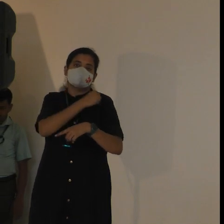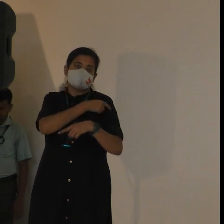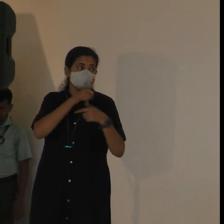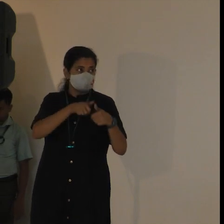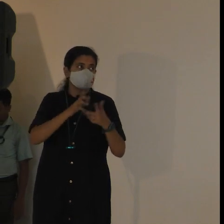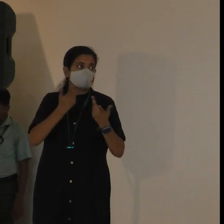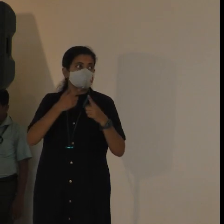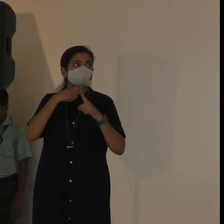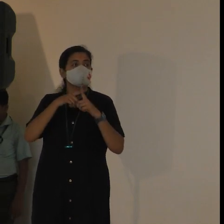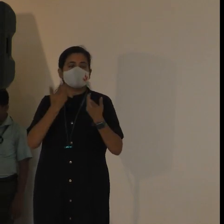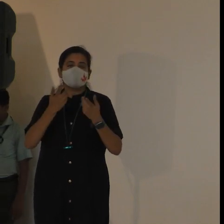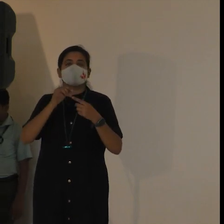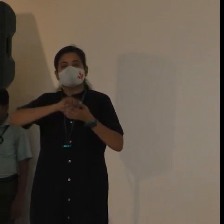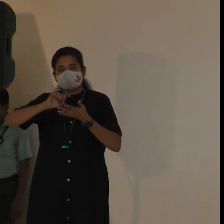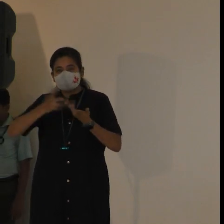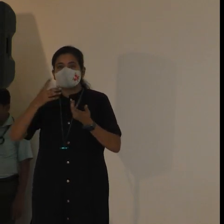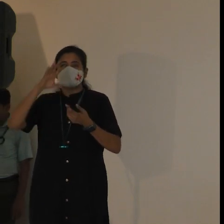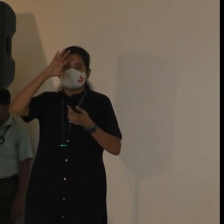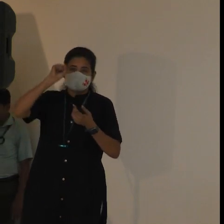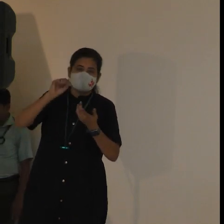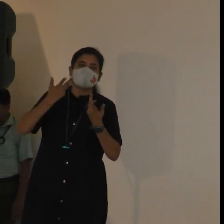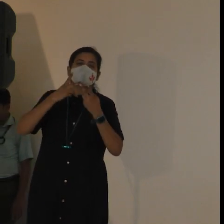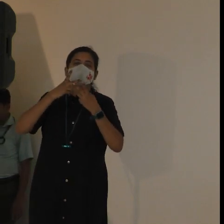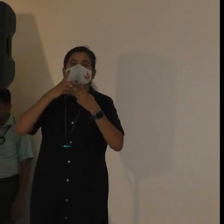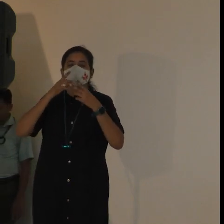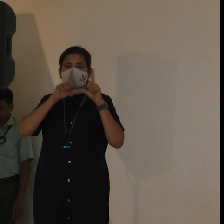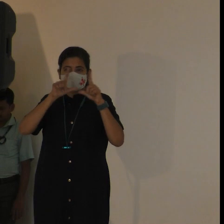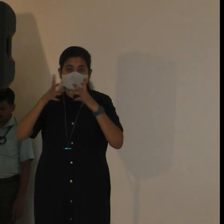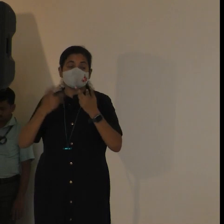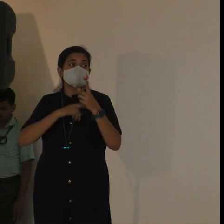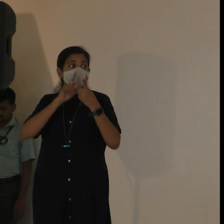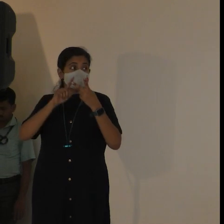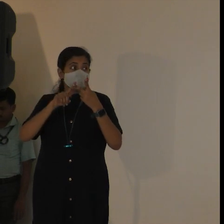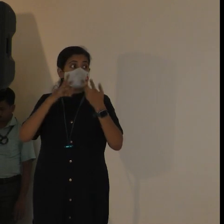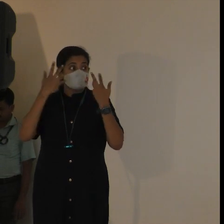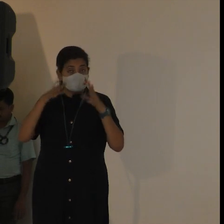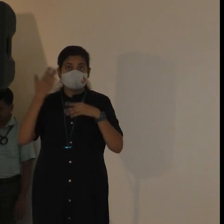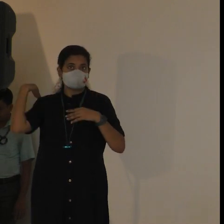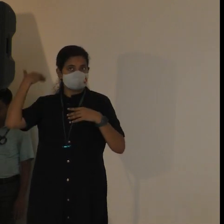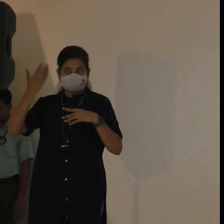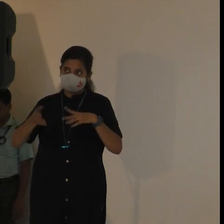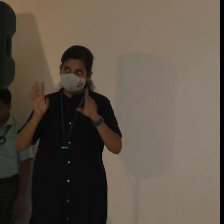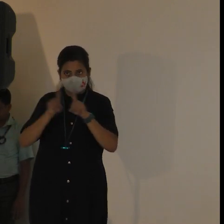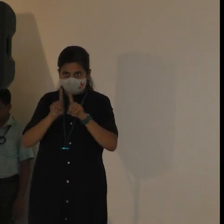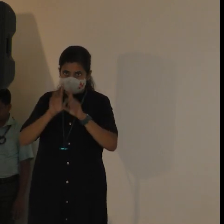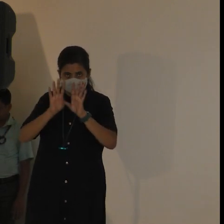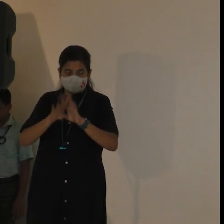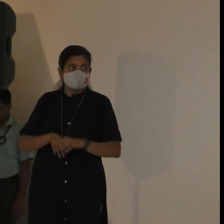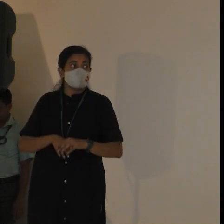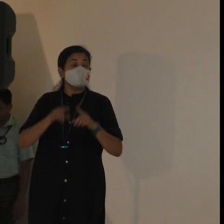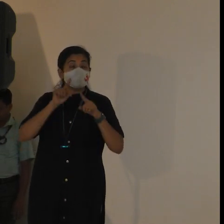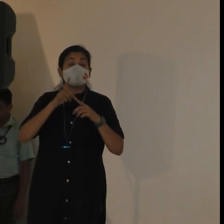arts and the writing and the memory and the archiving, that is the second response to anything that ever happens. So there's